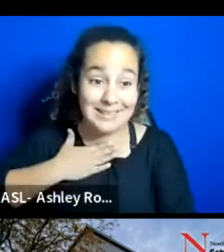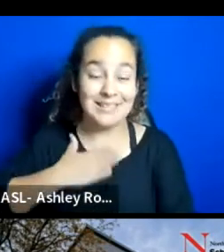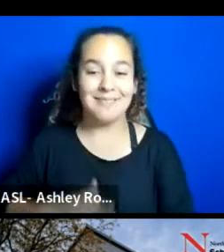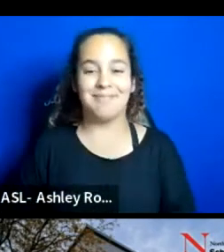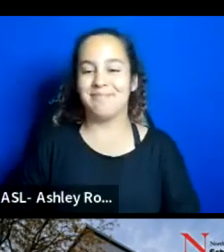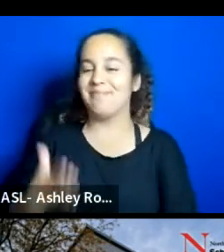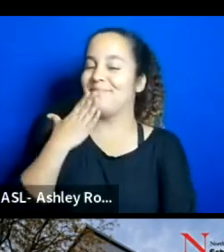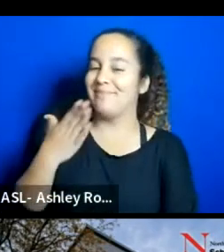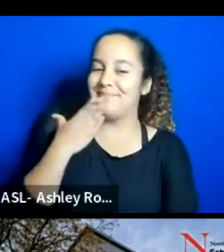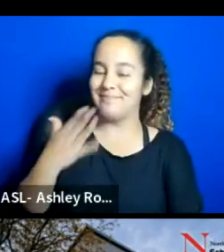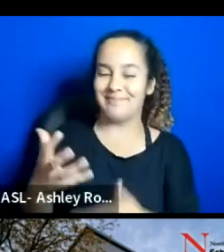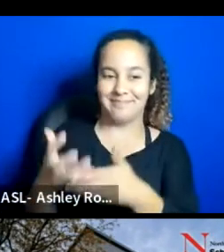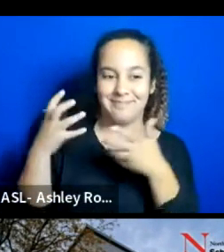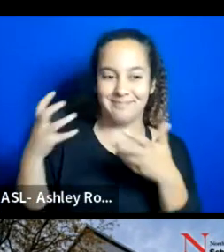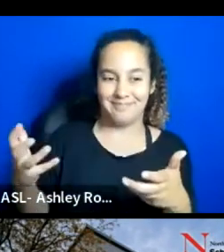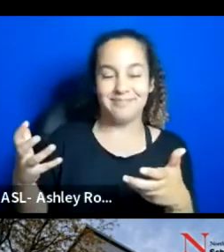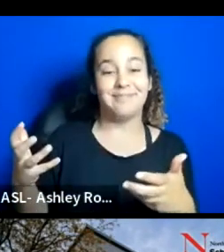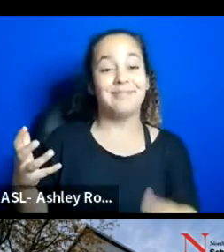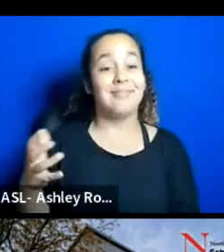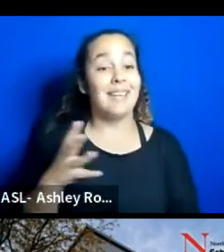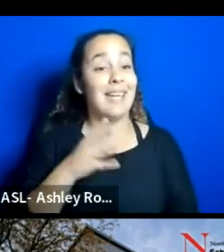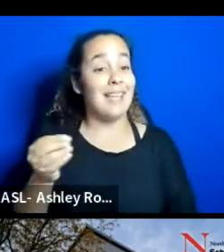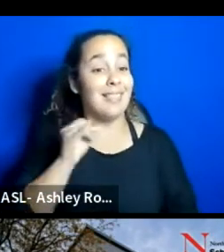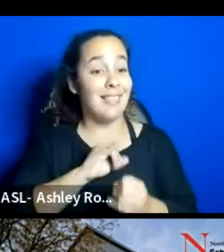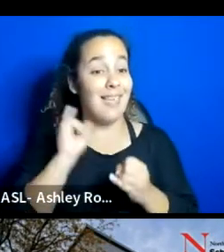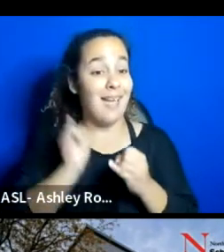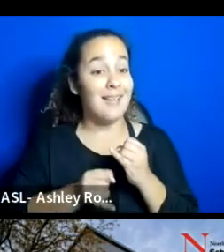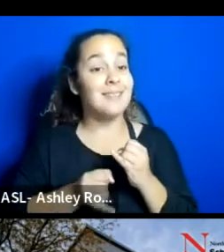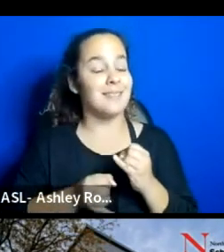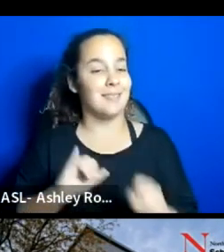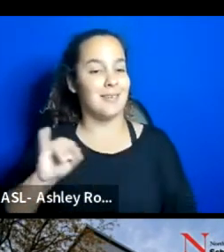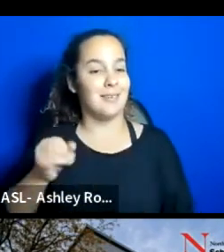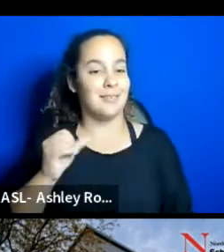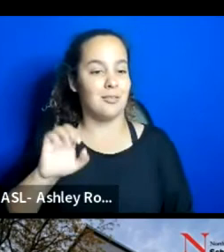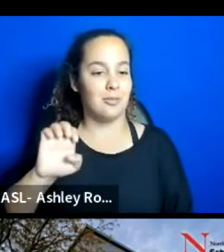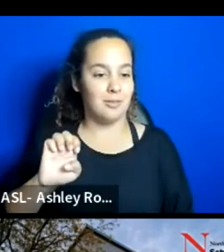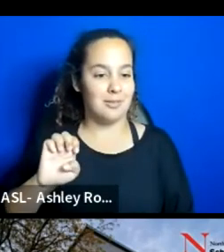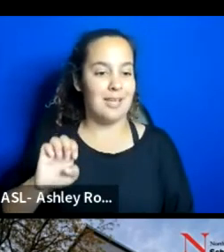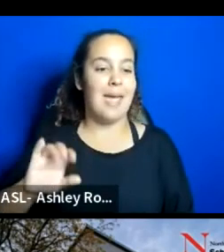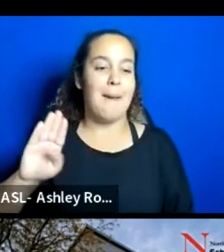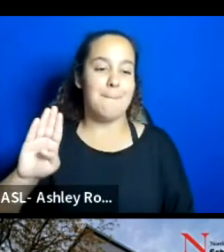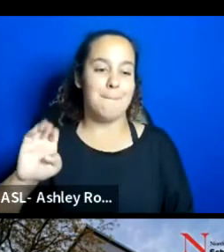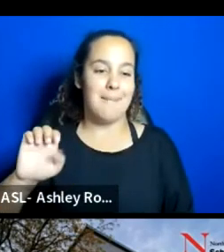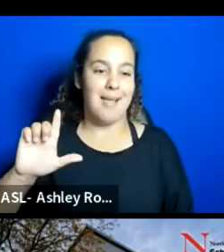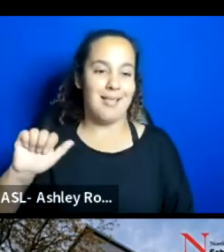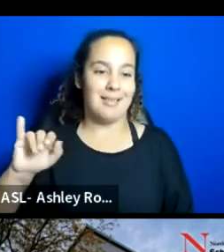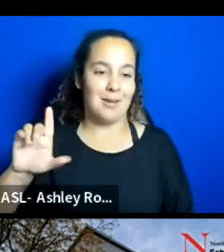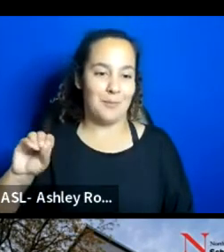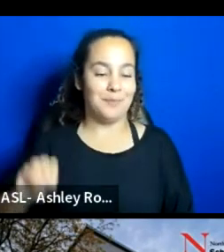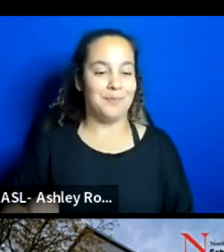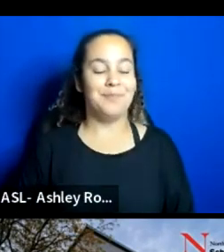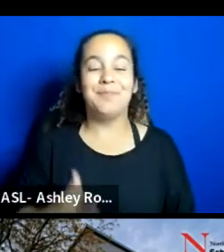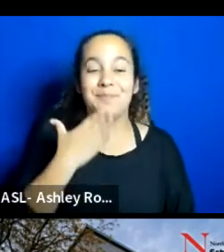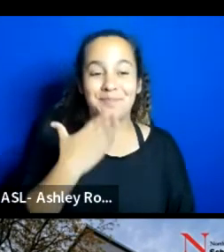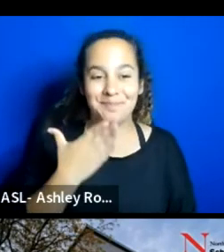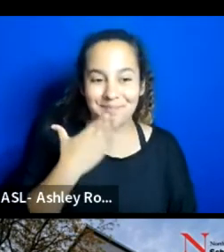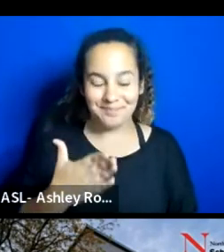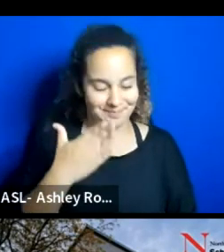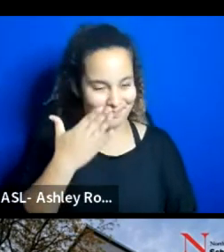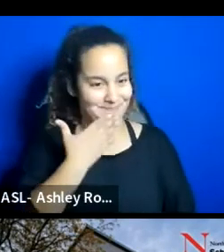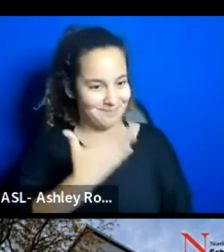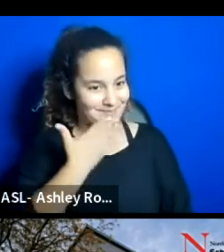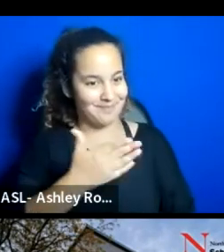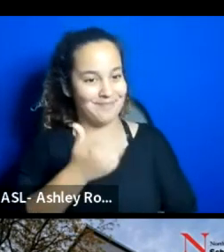Thank you so much. And last but not least, Jose Bello, please. Thank you. Thank you, everyone. Thank